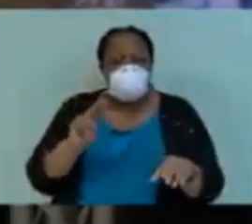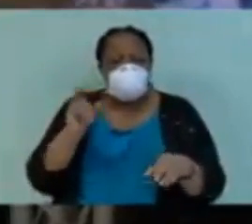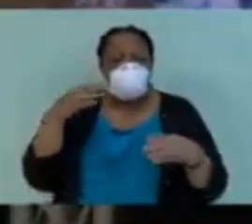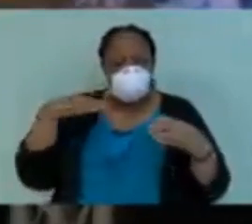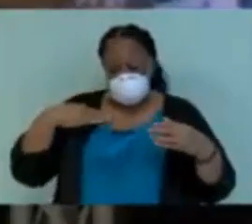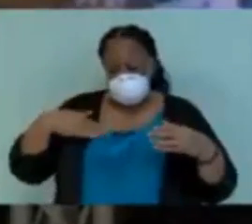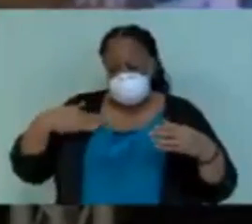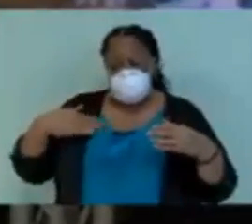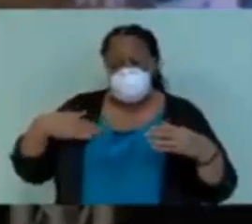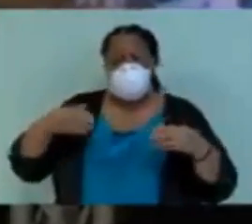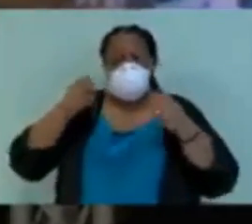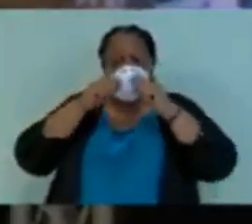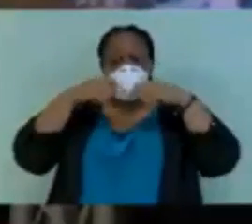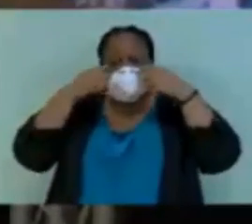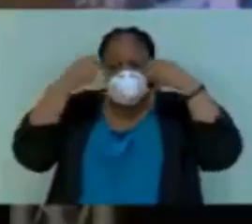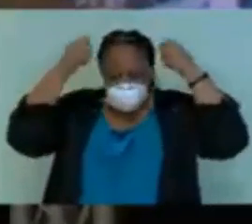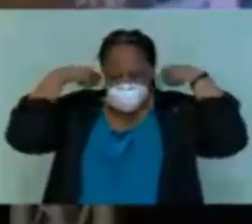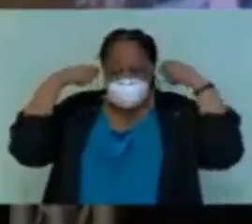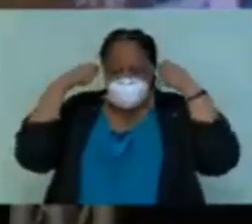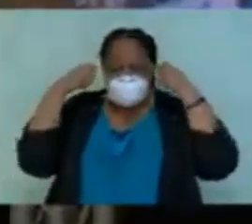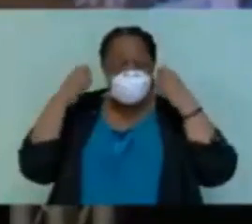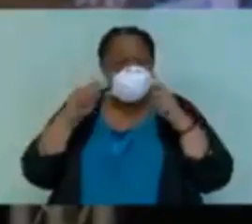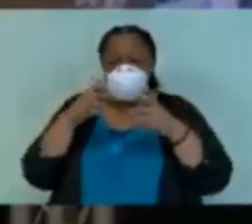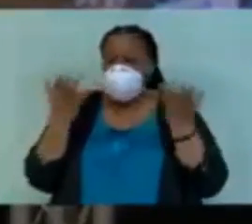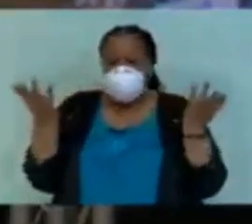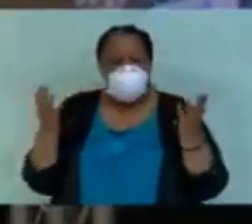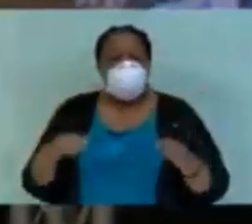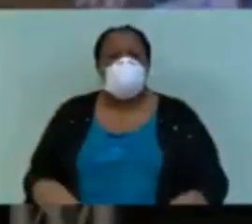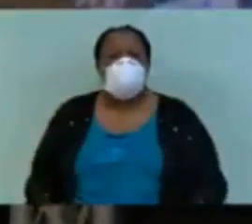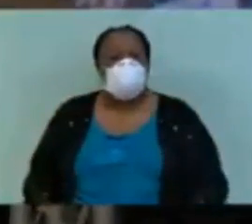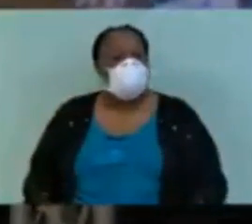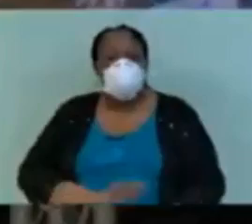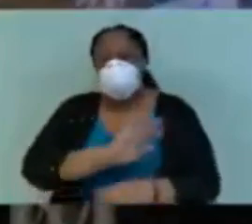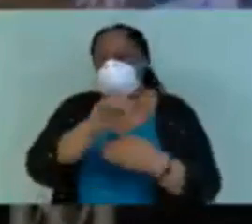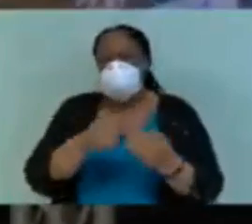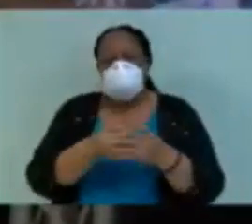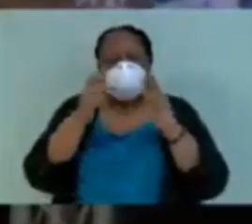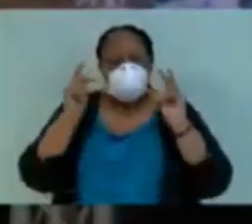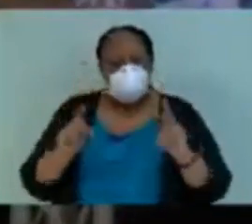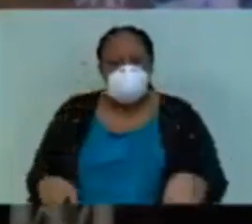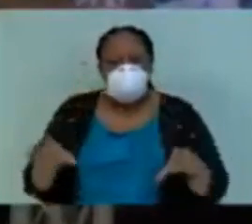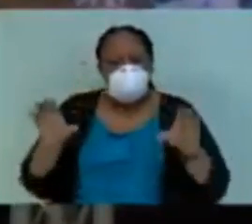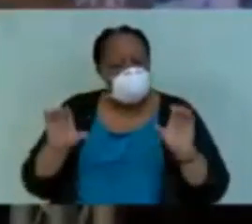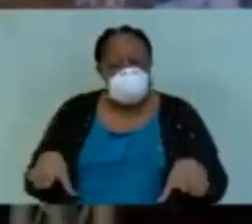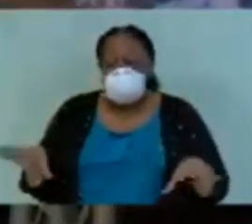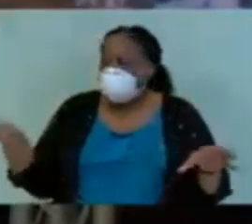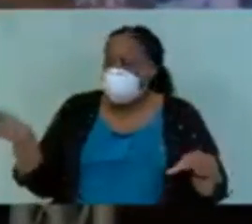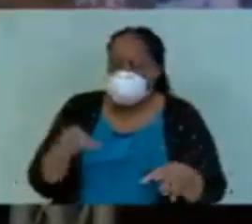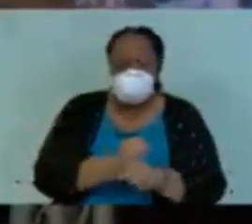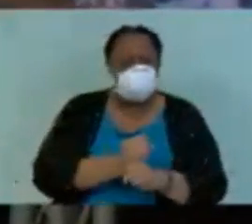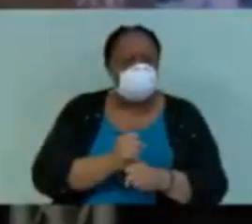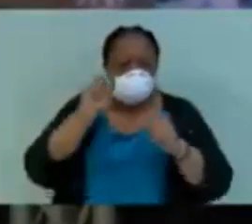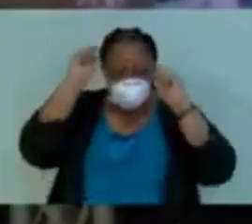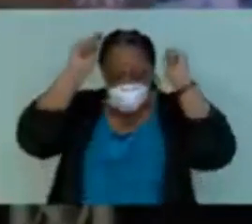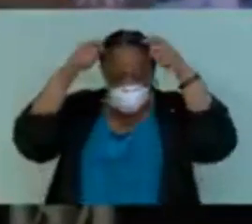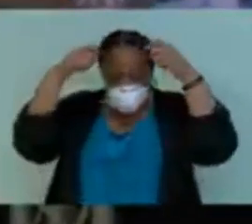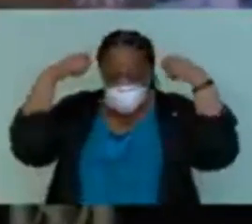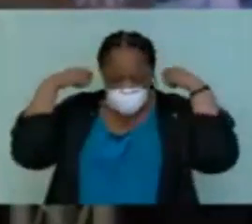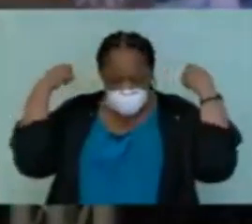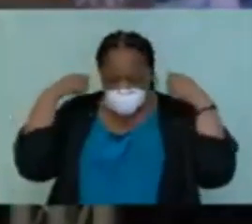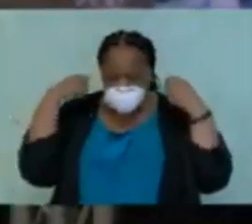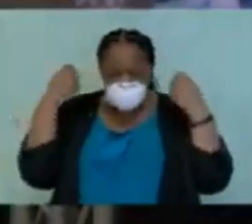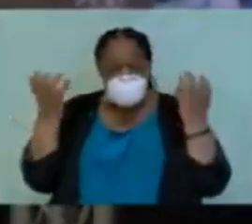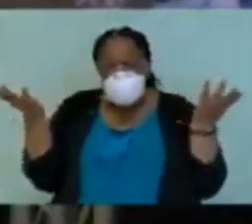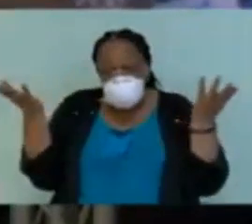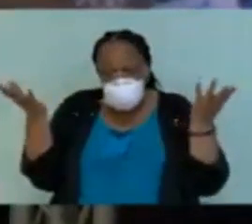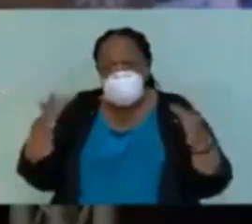So anything above a bandana is also good. And so if you cannot afford to buy one of the